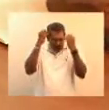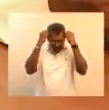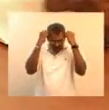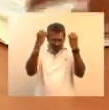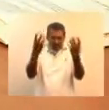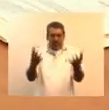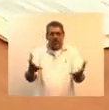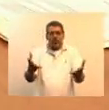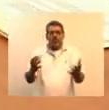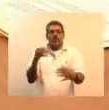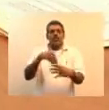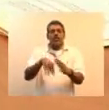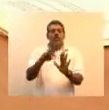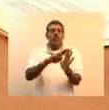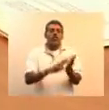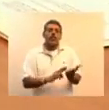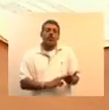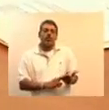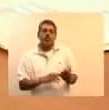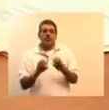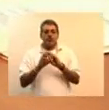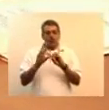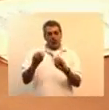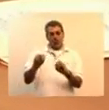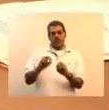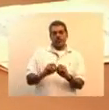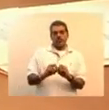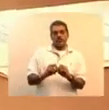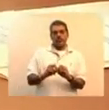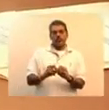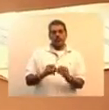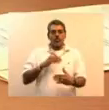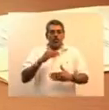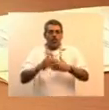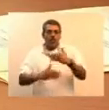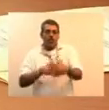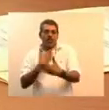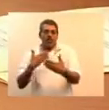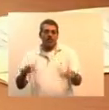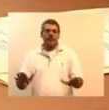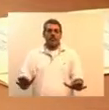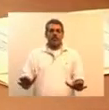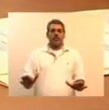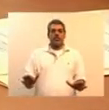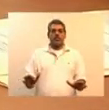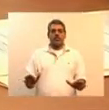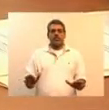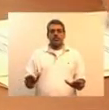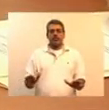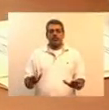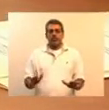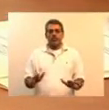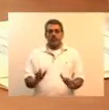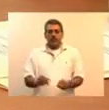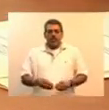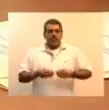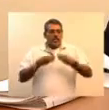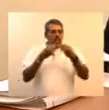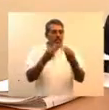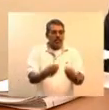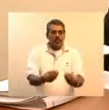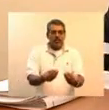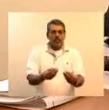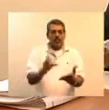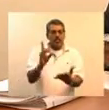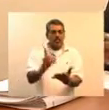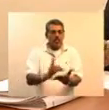and none of the documents provided by any of the parties will form a part of the records of the court. Any